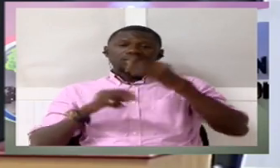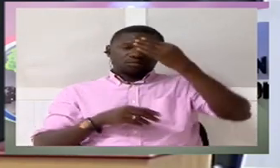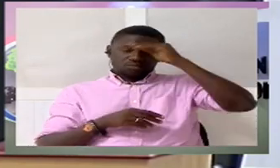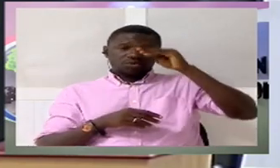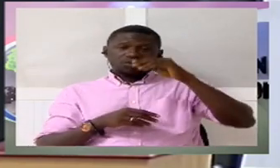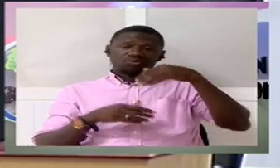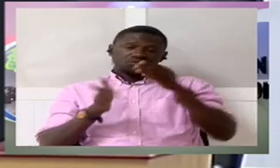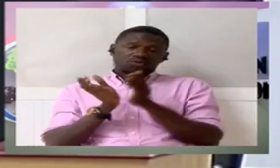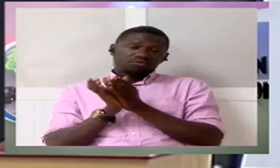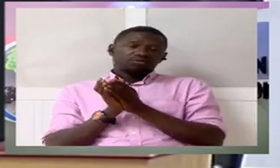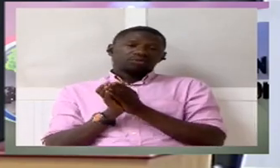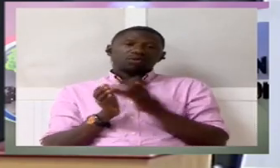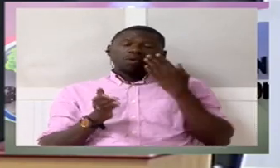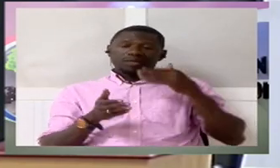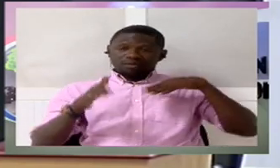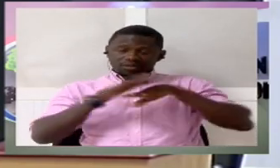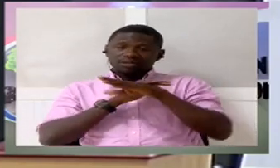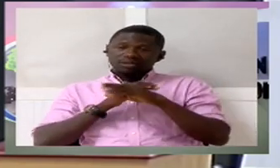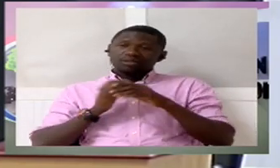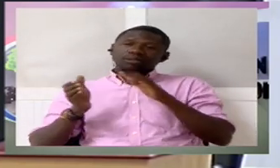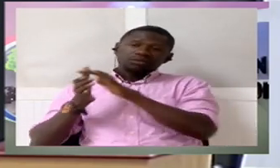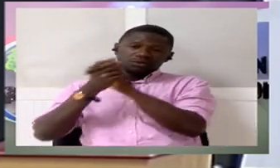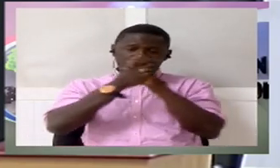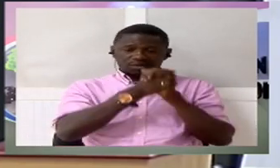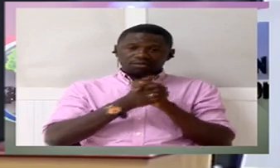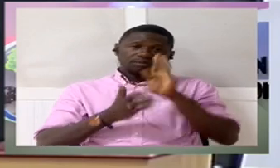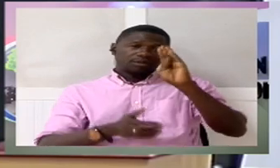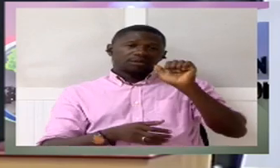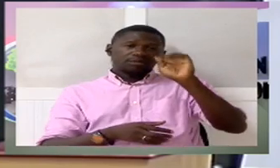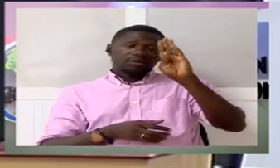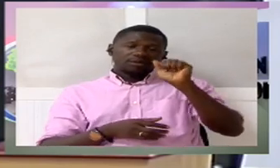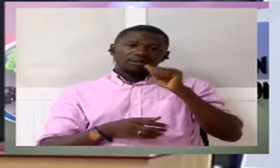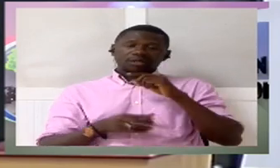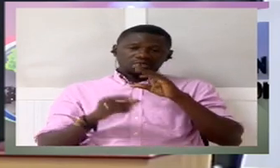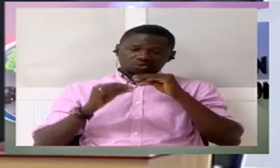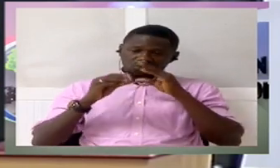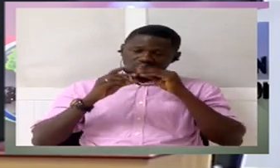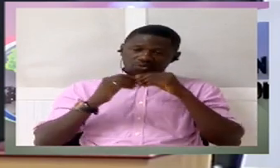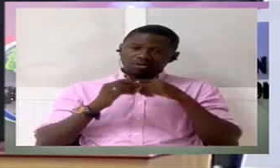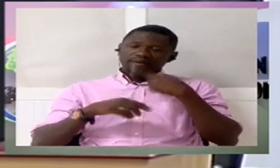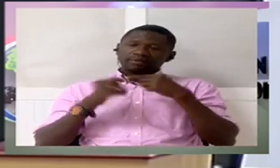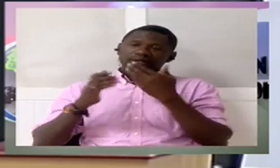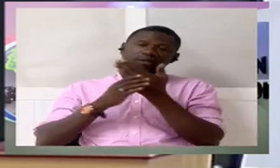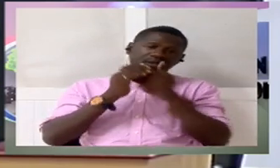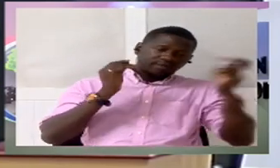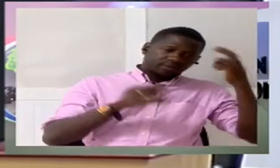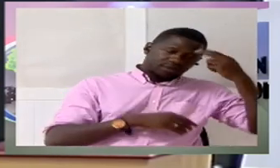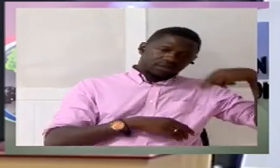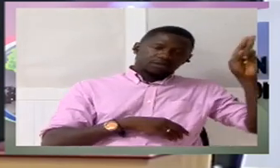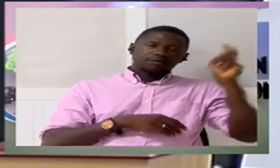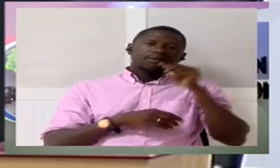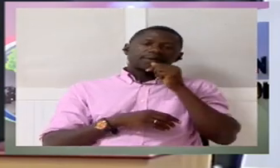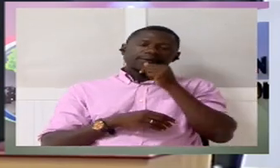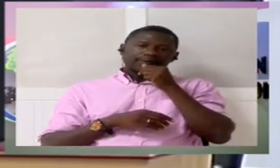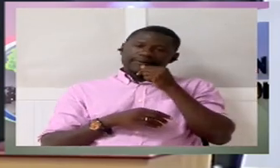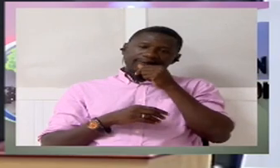When they got inside, they greeted Baba and they talked with him. After they left, they came